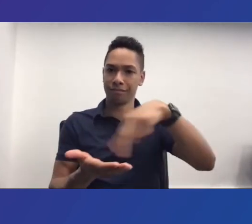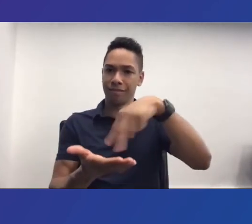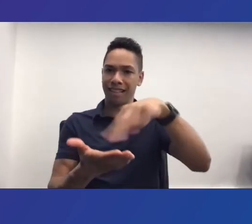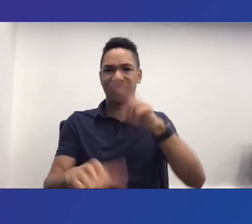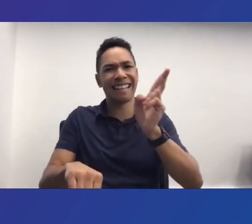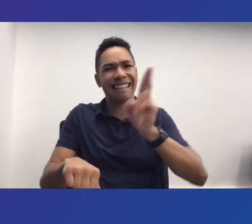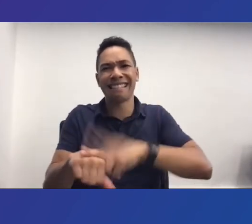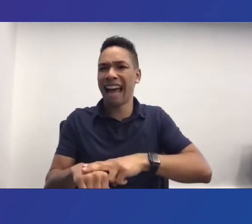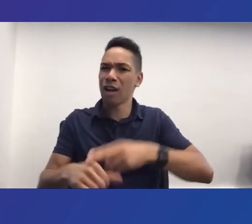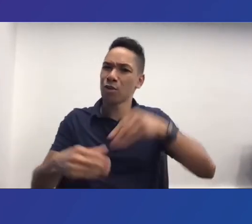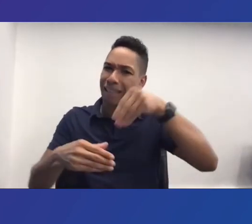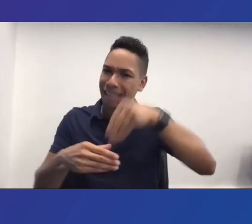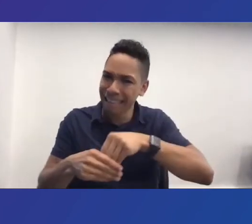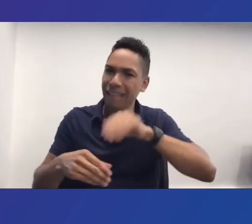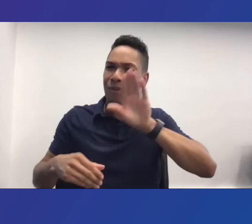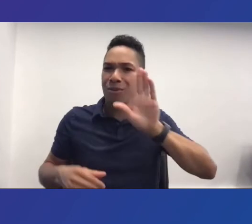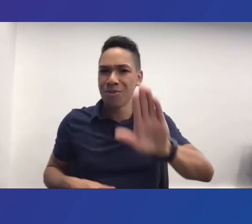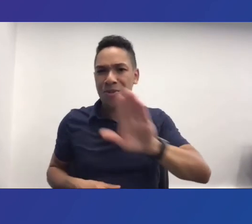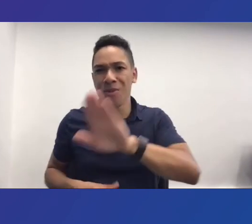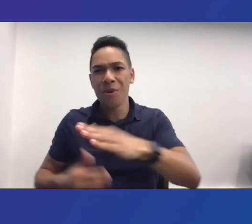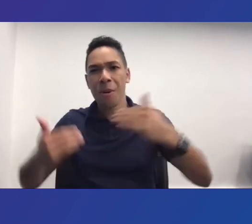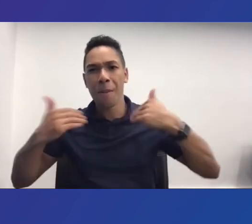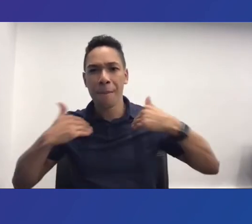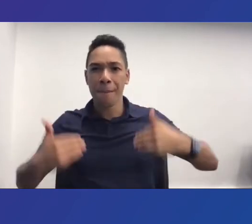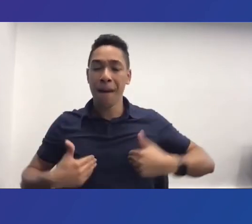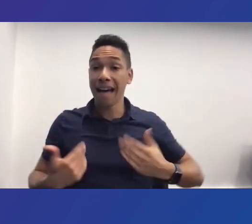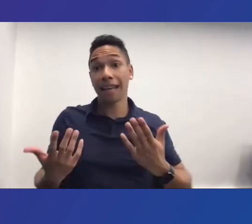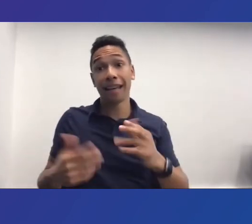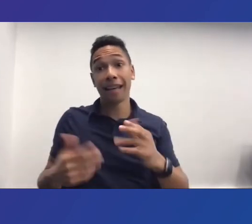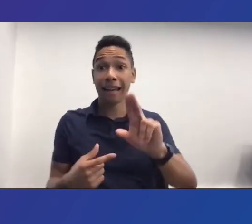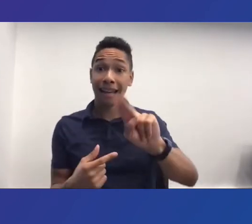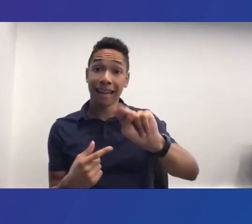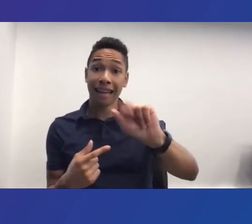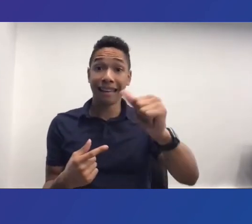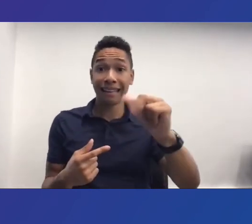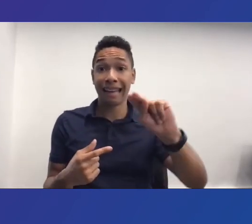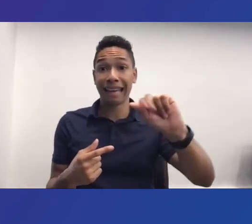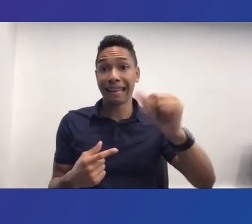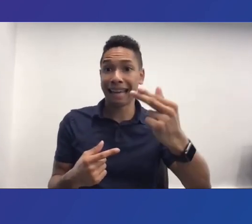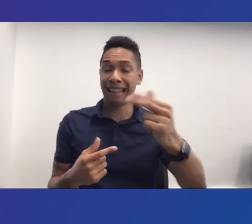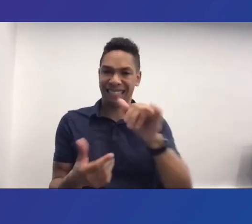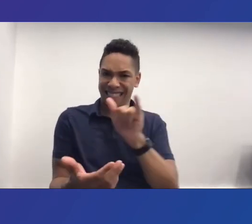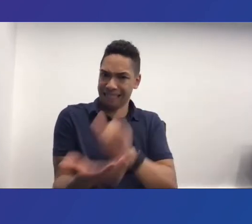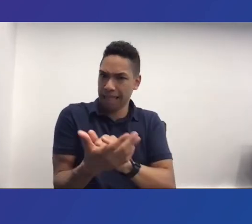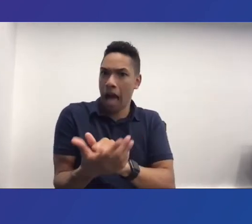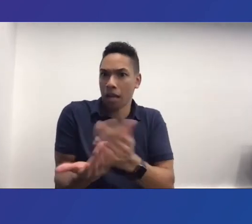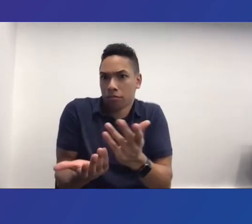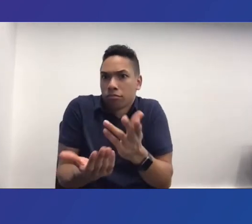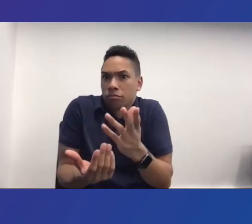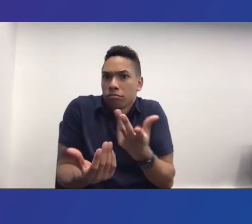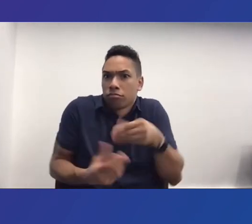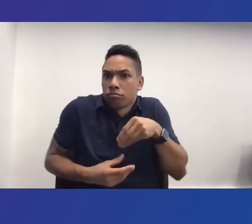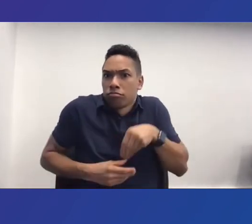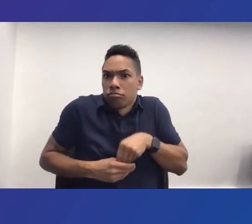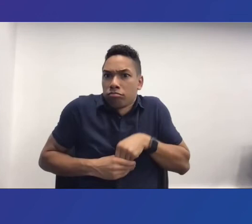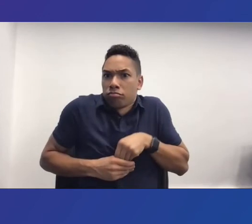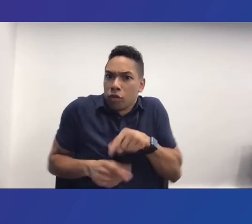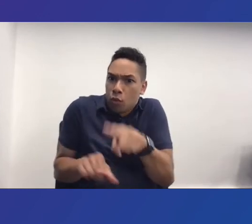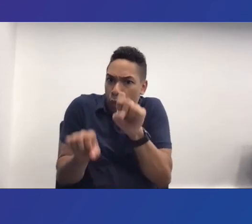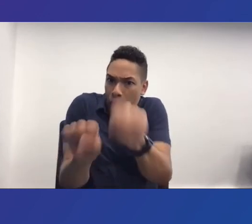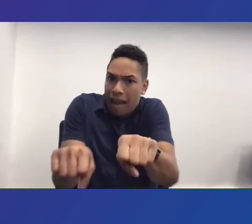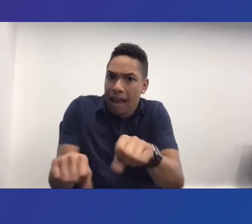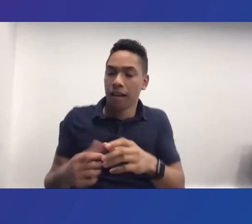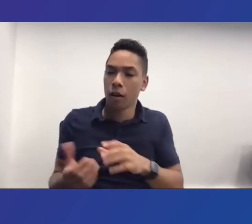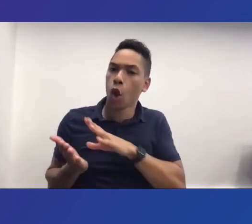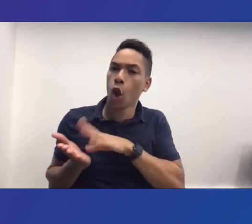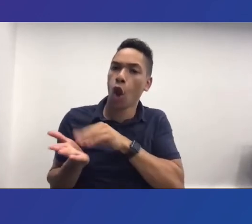in your body. How when you're doing the Nene, how that actually is a style of Juba that's coming from you, coming from that. So, and how it's just learned